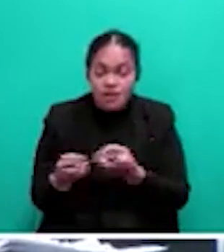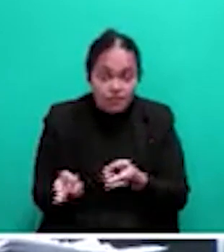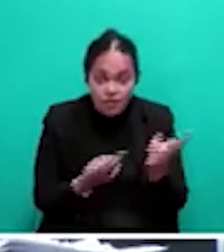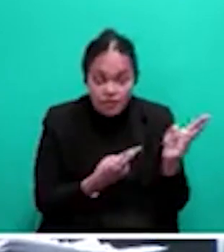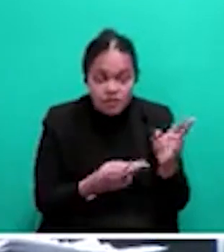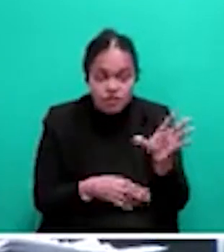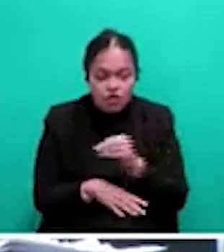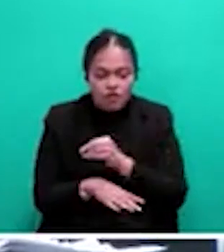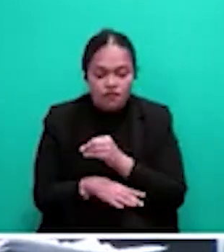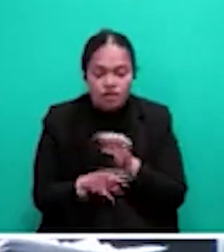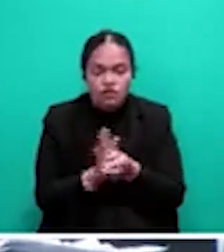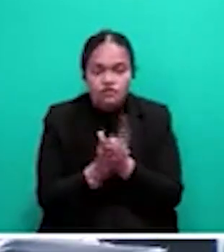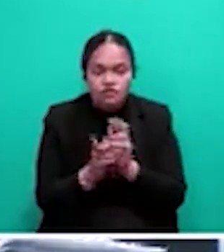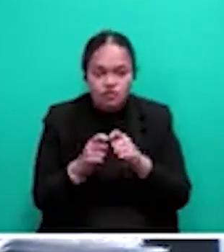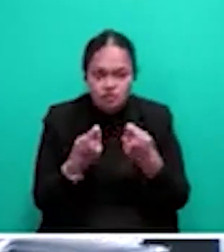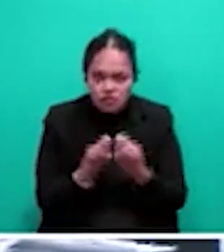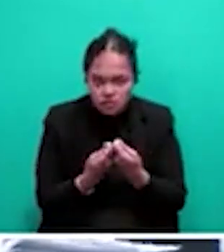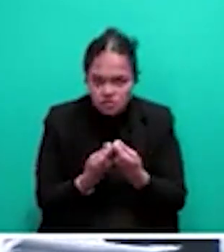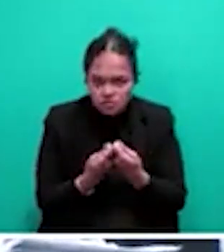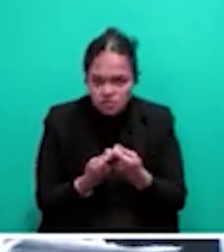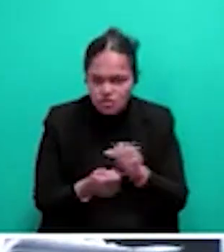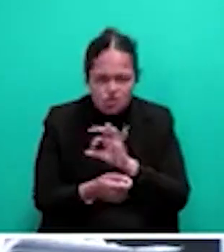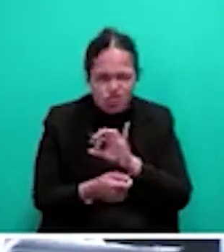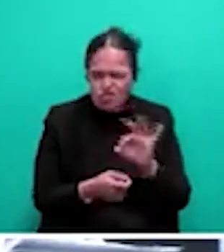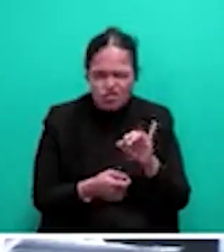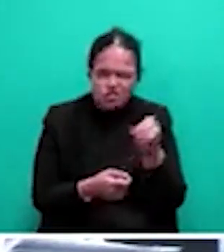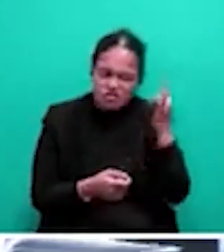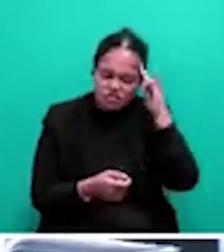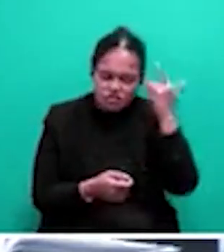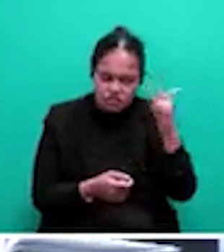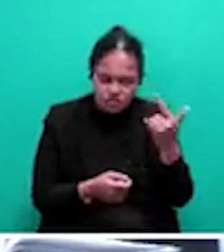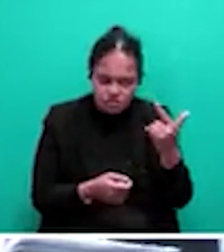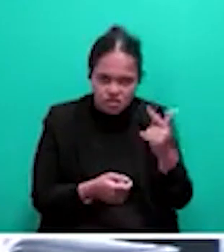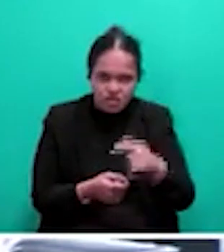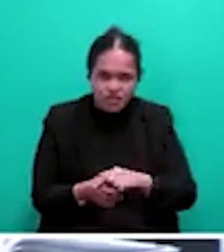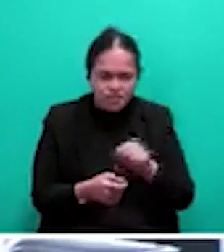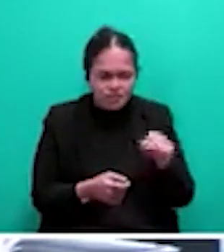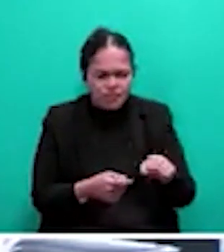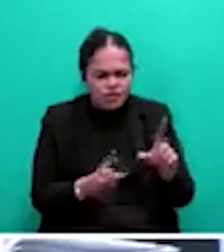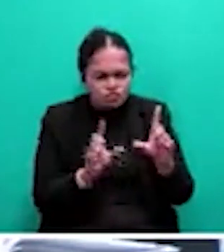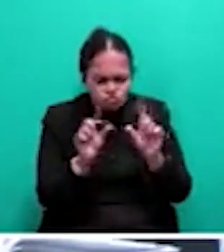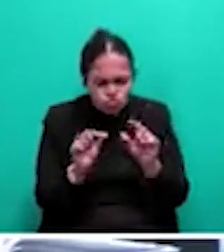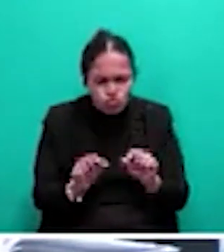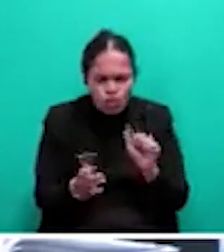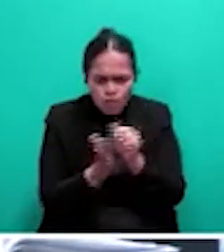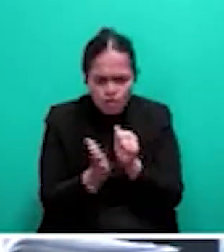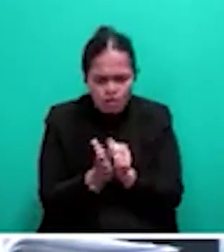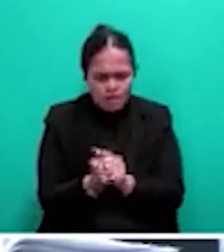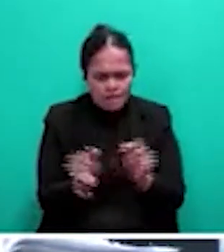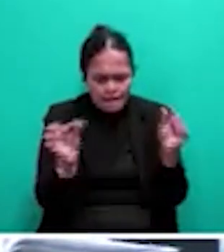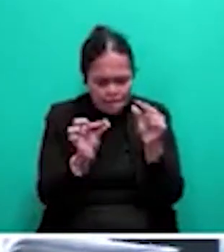the review team are not merely suggestions. They form a strategic framework